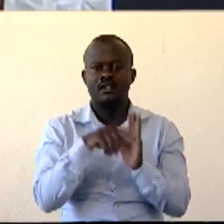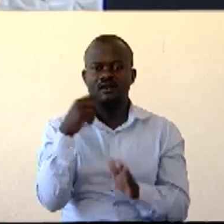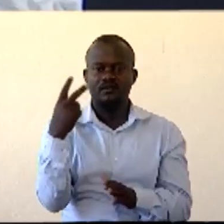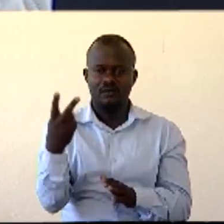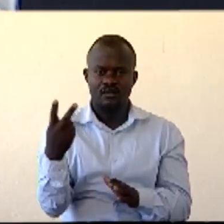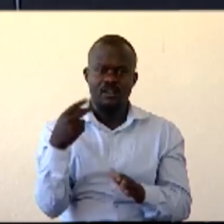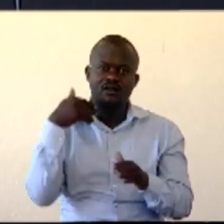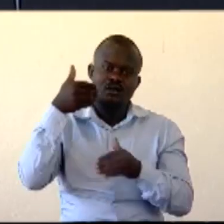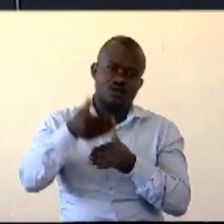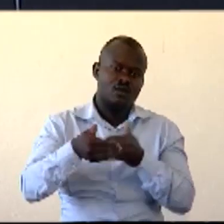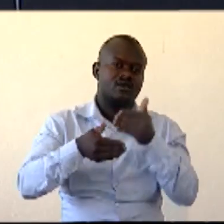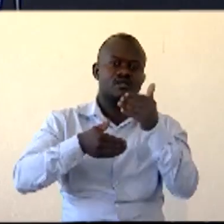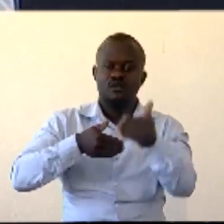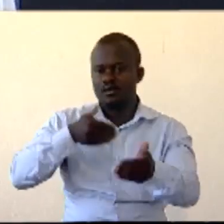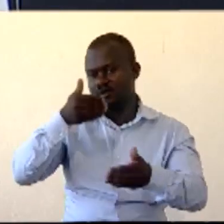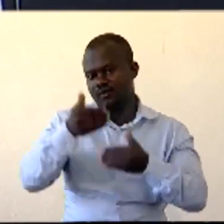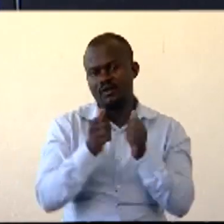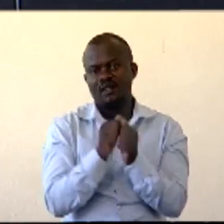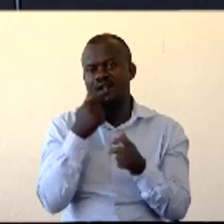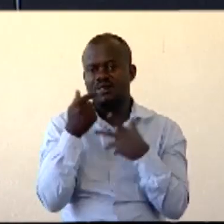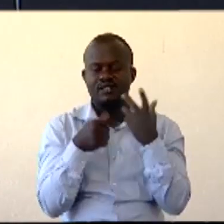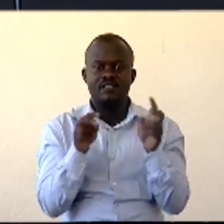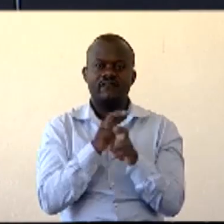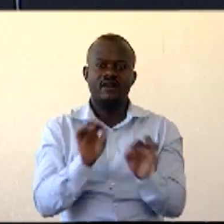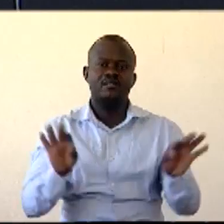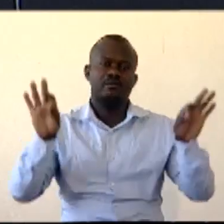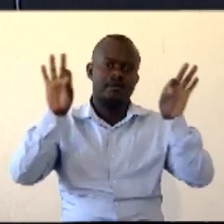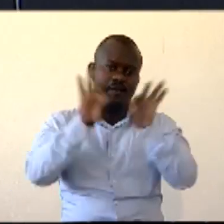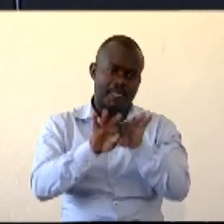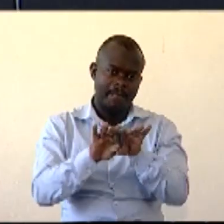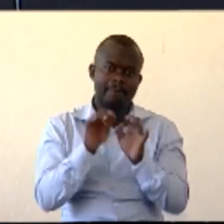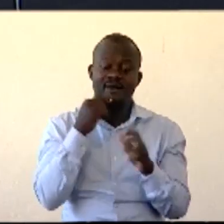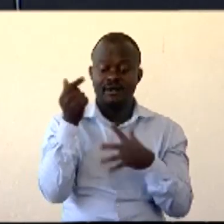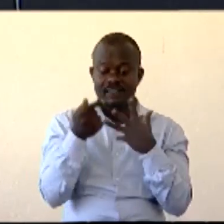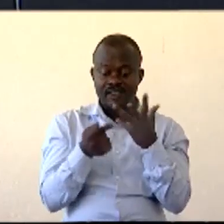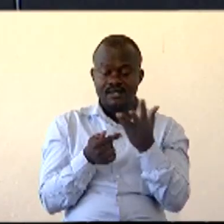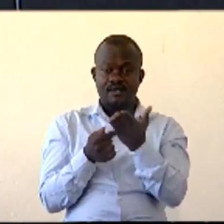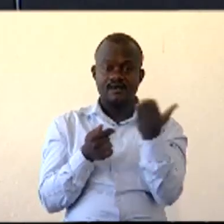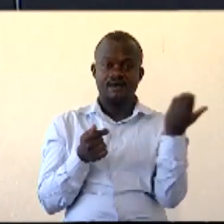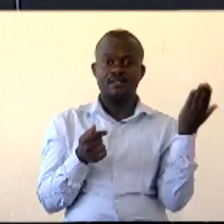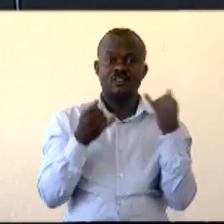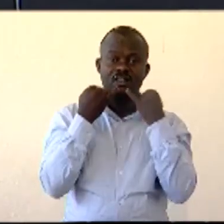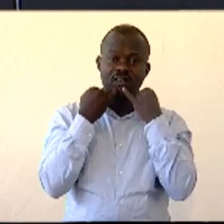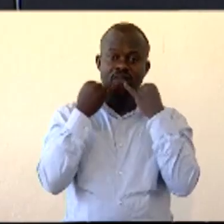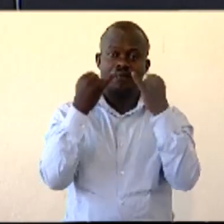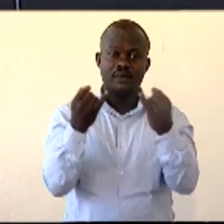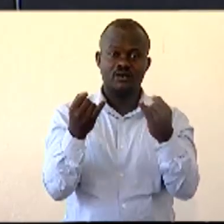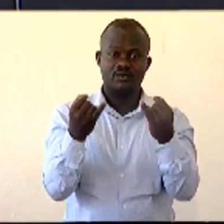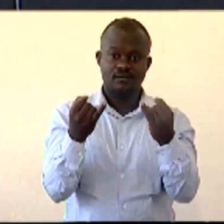so on and so on. That is very important. This information